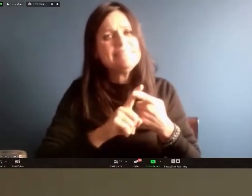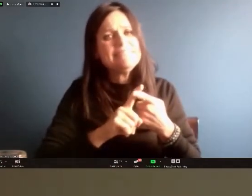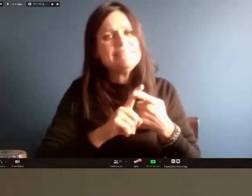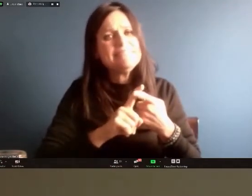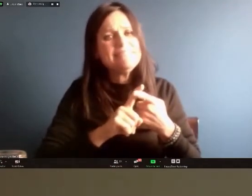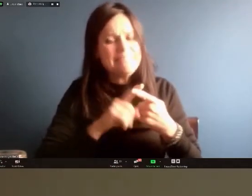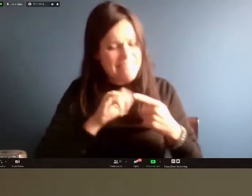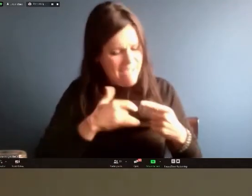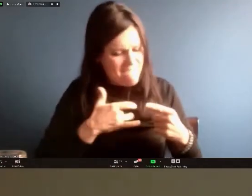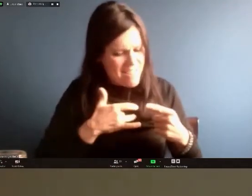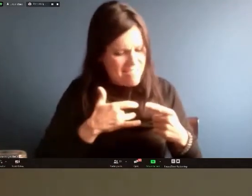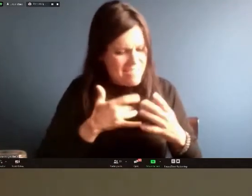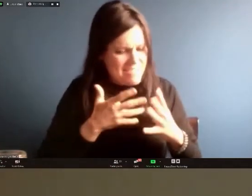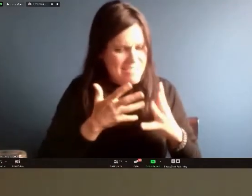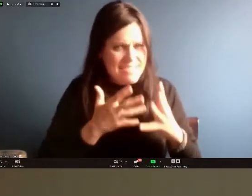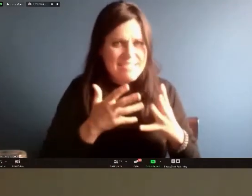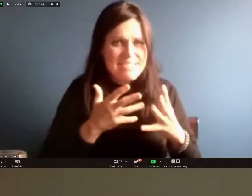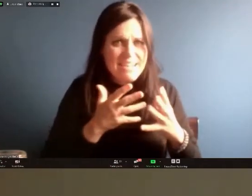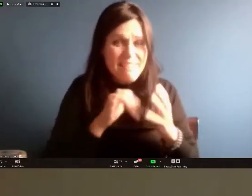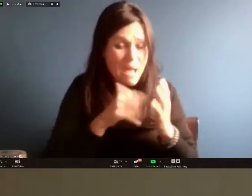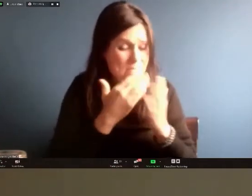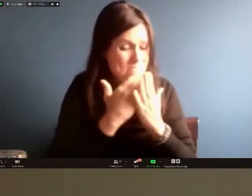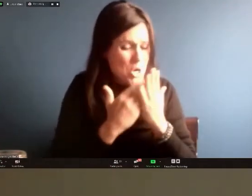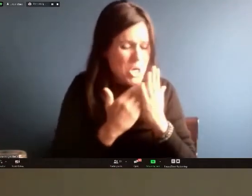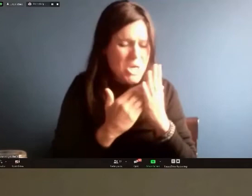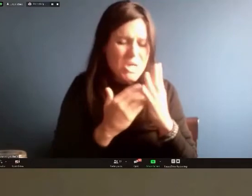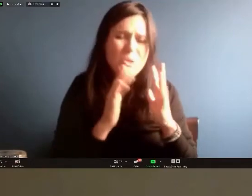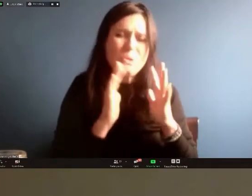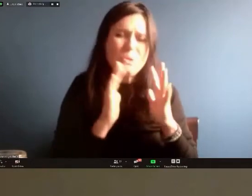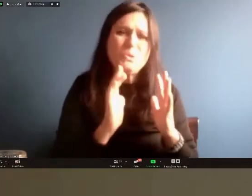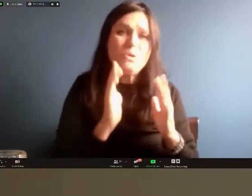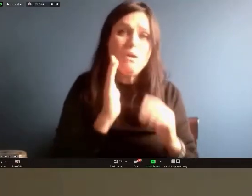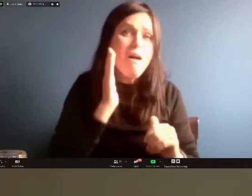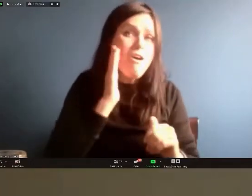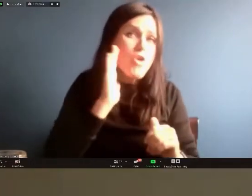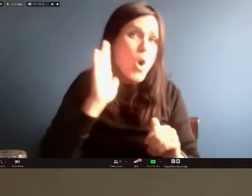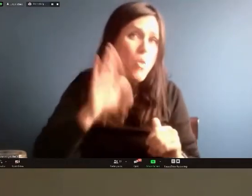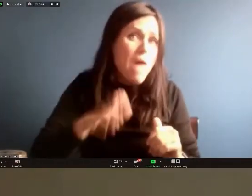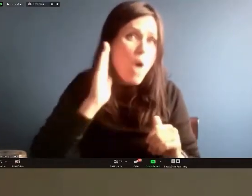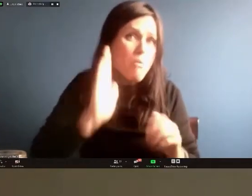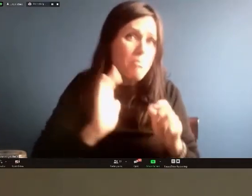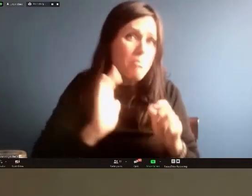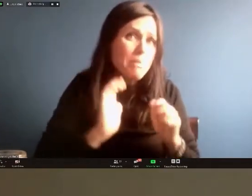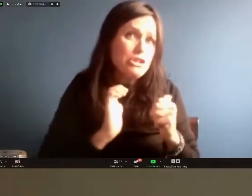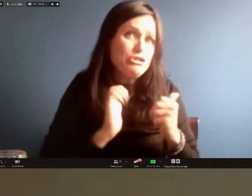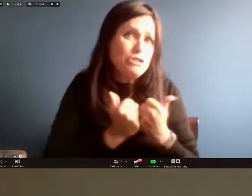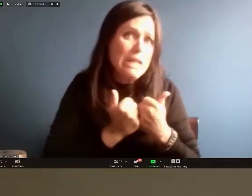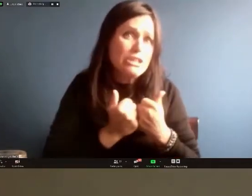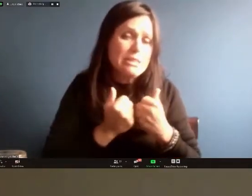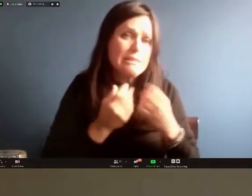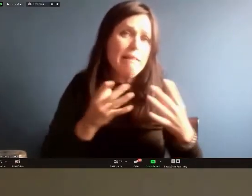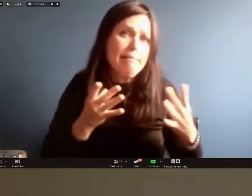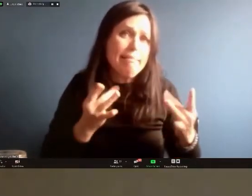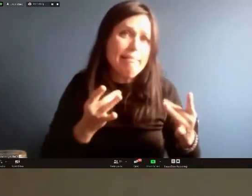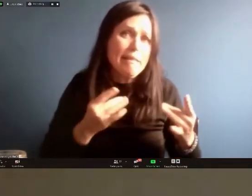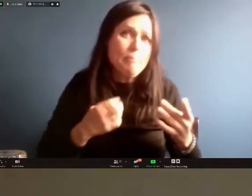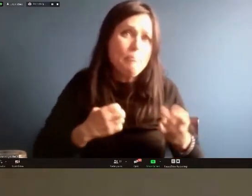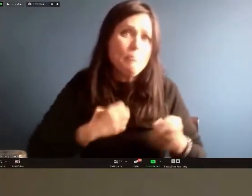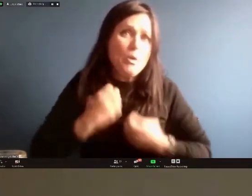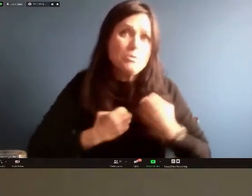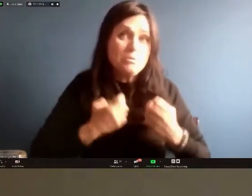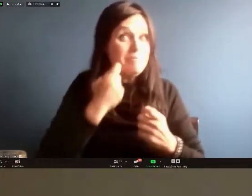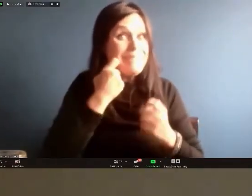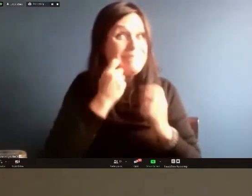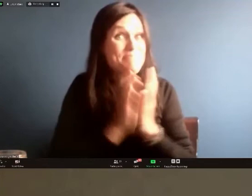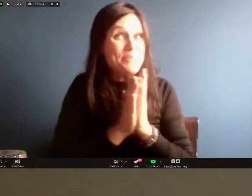knows that if I'm getting to a part that's going to be challenging, like in this book, I know I have had some readers